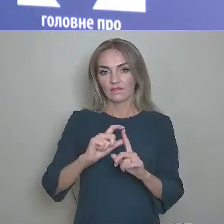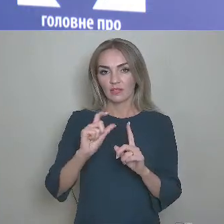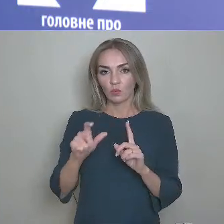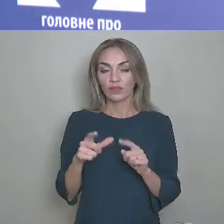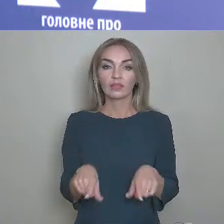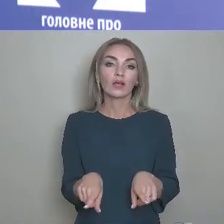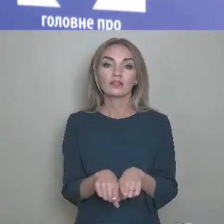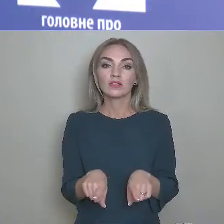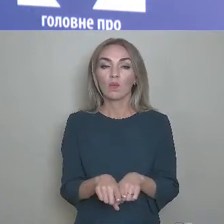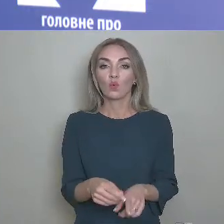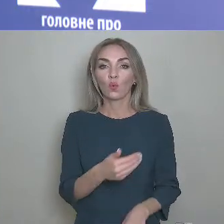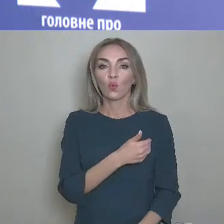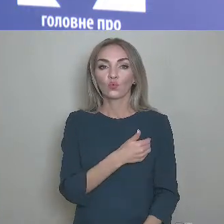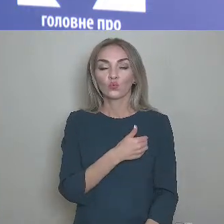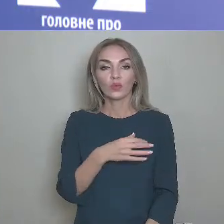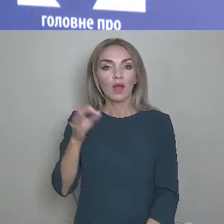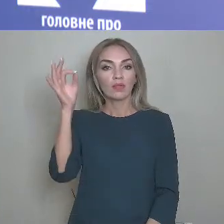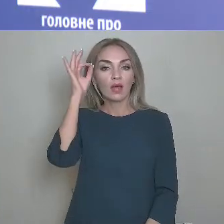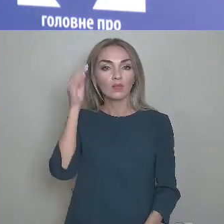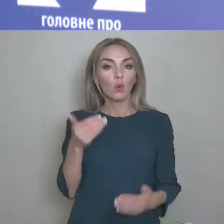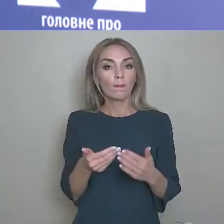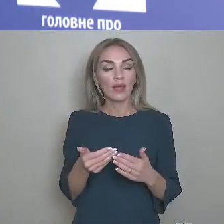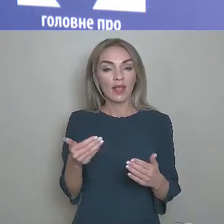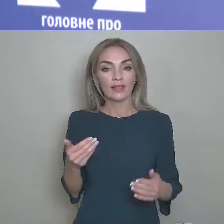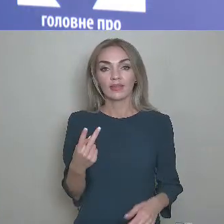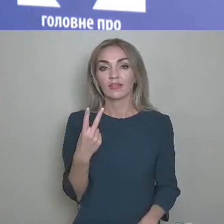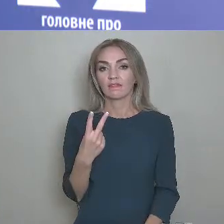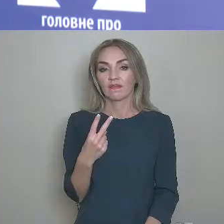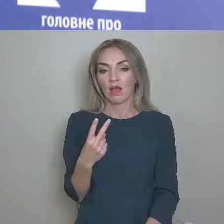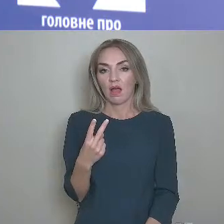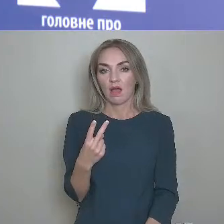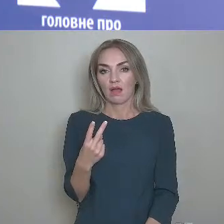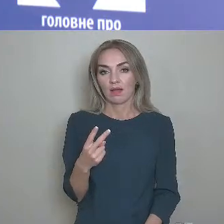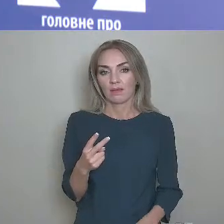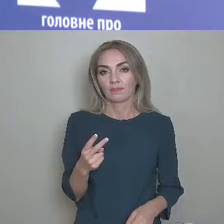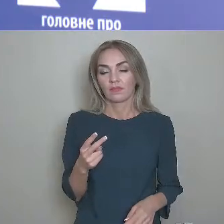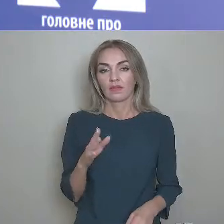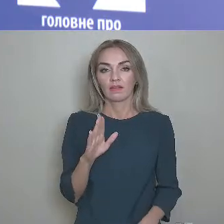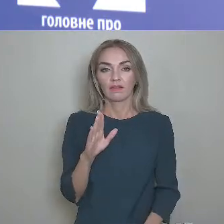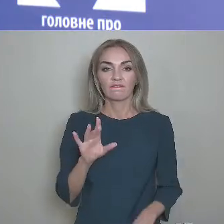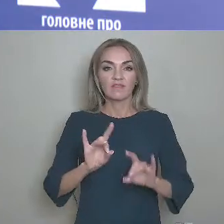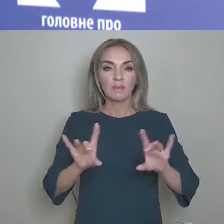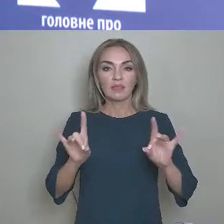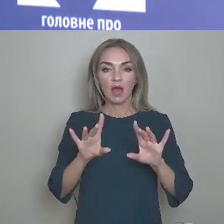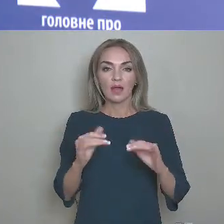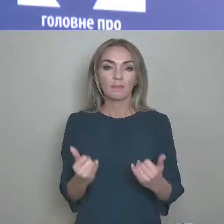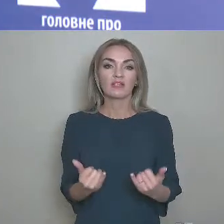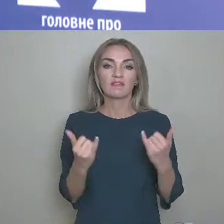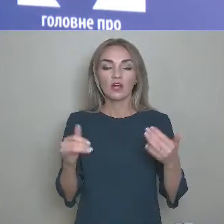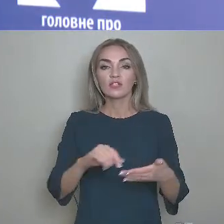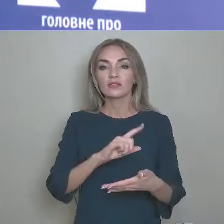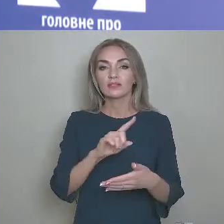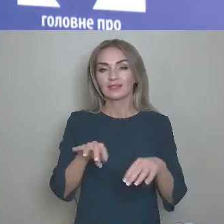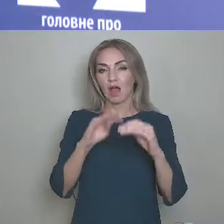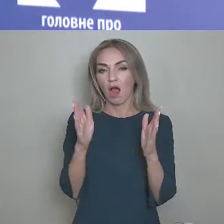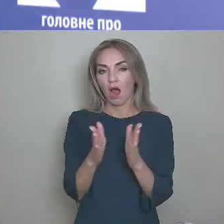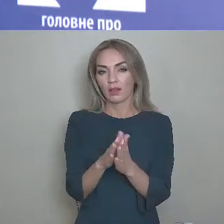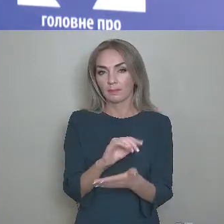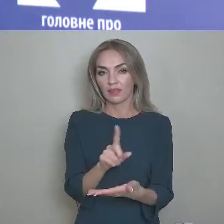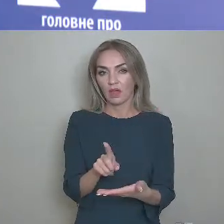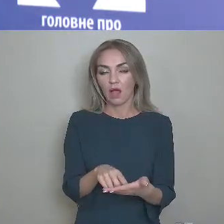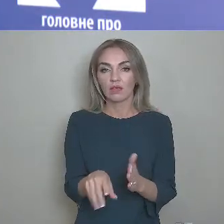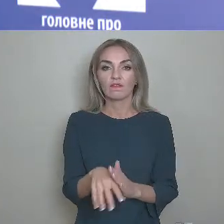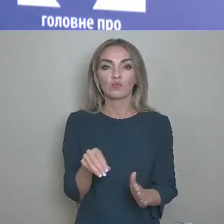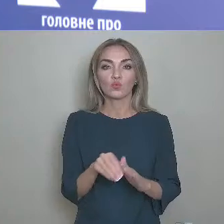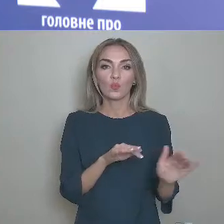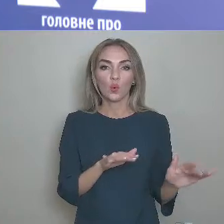exhaustive answers to these questions. I would like also to remind you that the previous two webinars, which were dedicated to the general issues